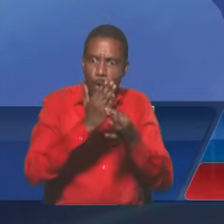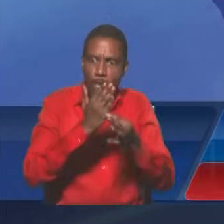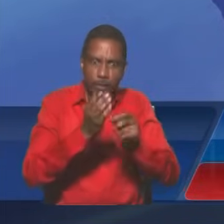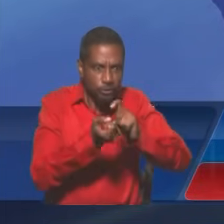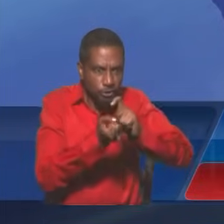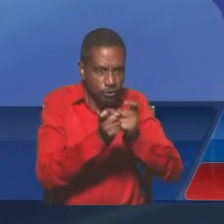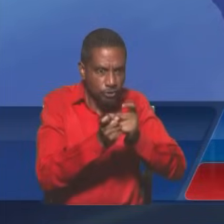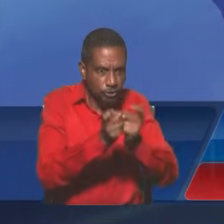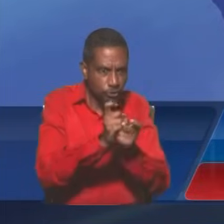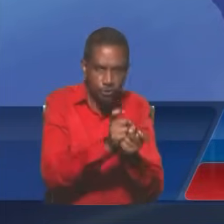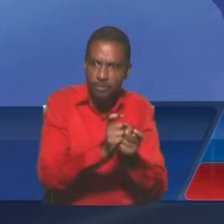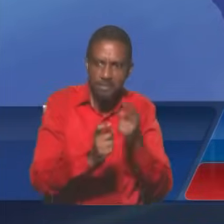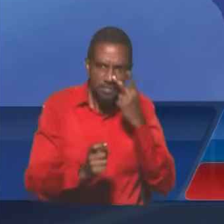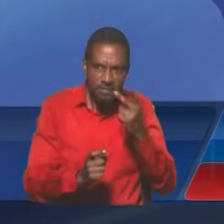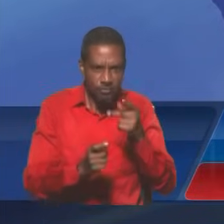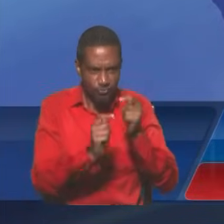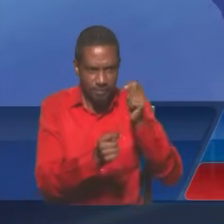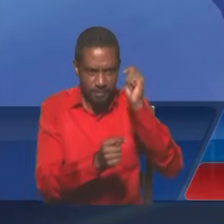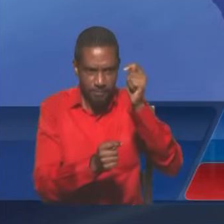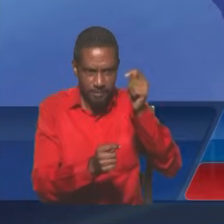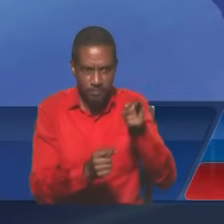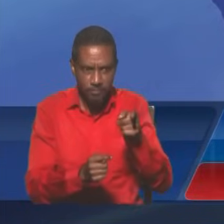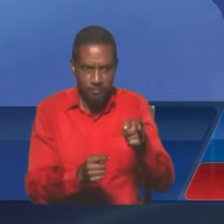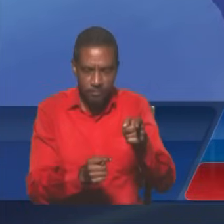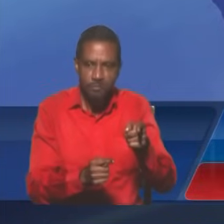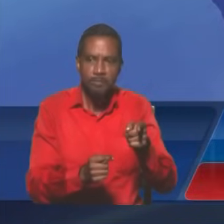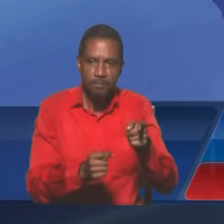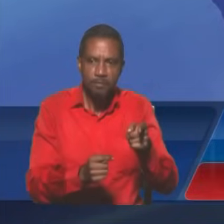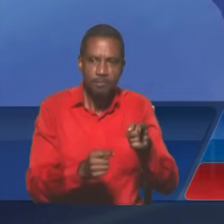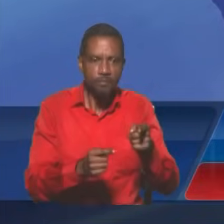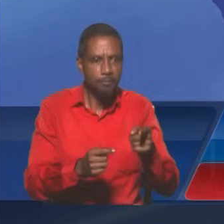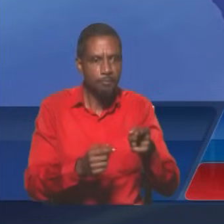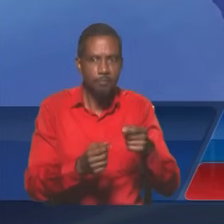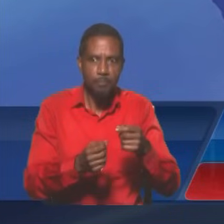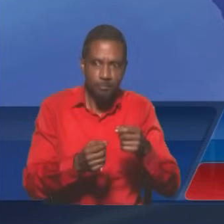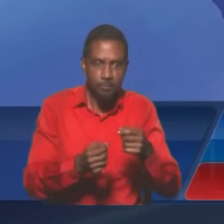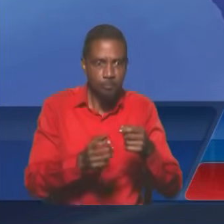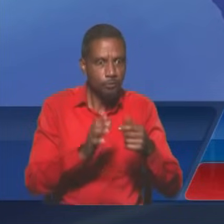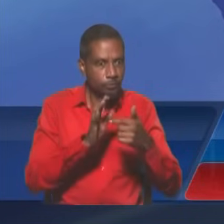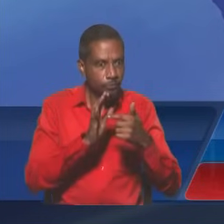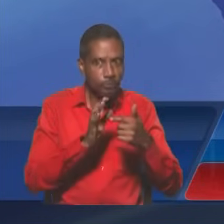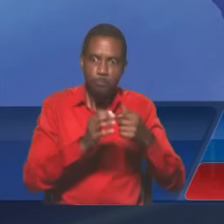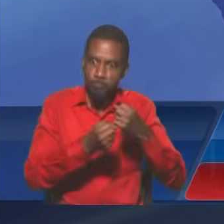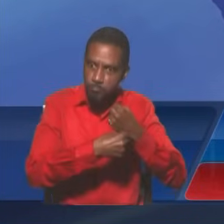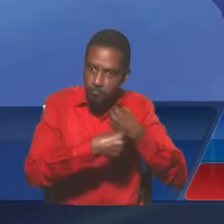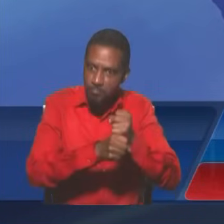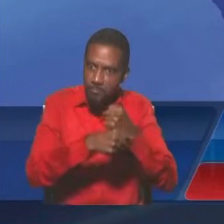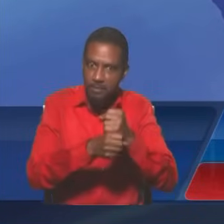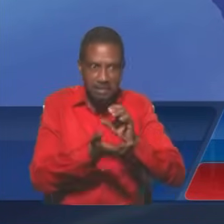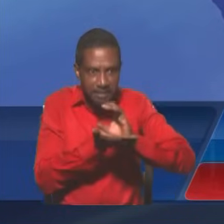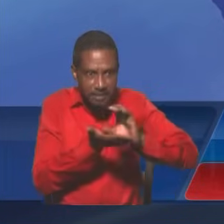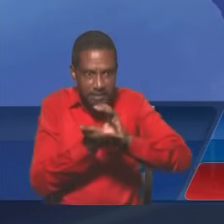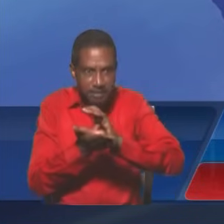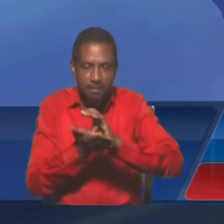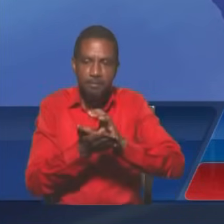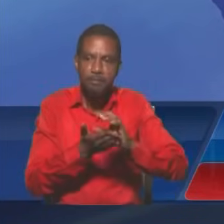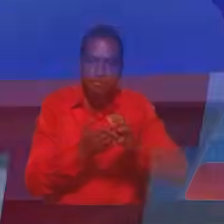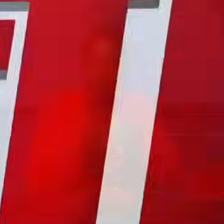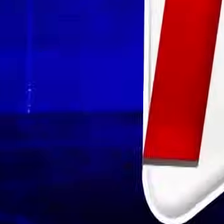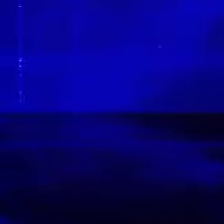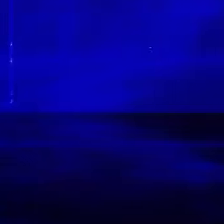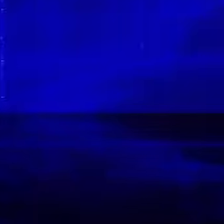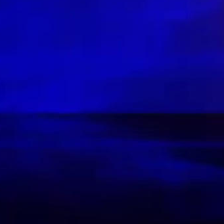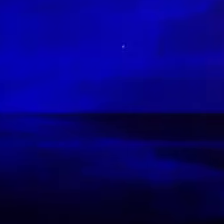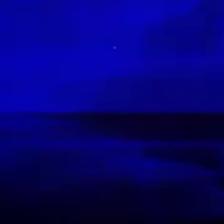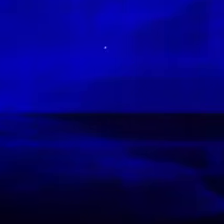explores how Trinidad and Tobago's own crude plays a vital role in producing cleaner, more efficient fuel.